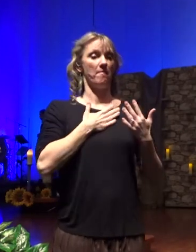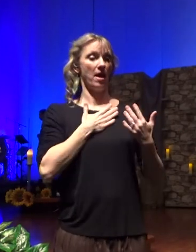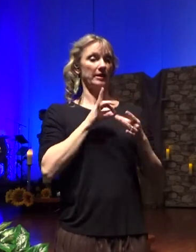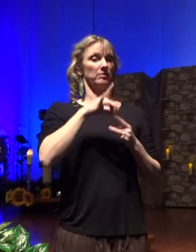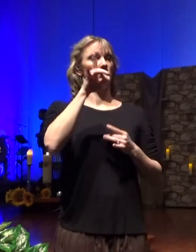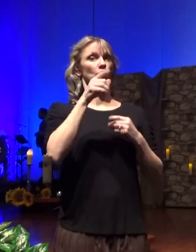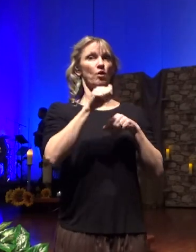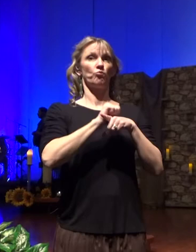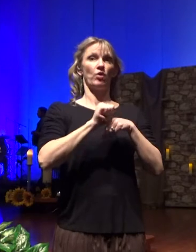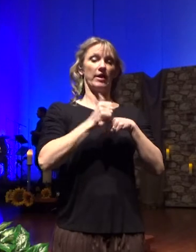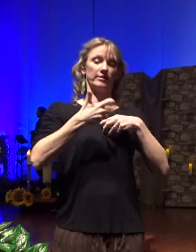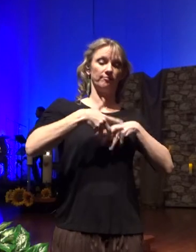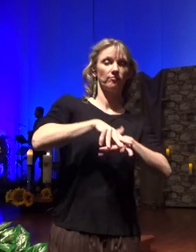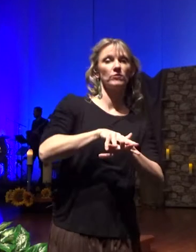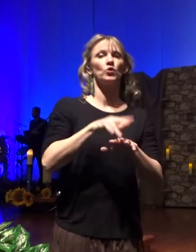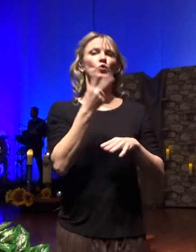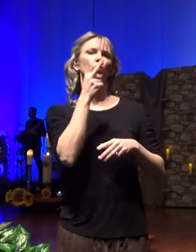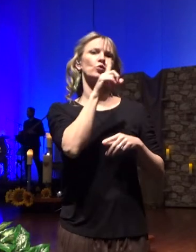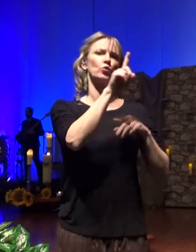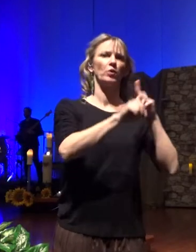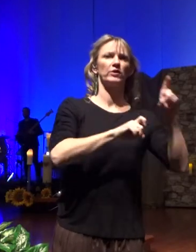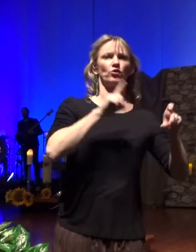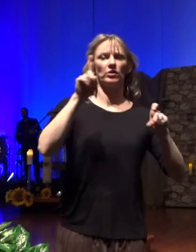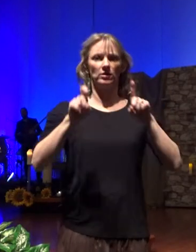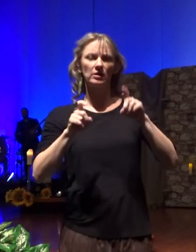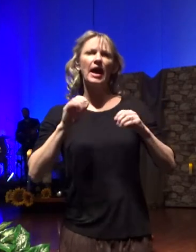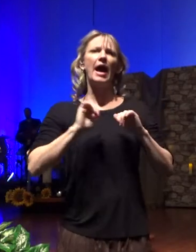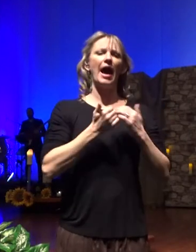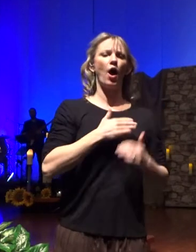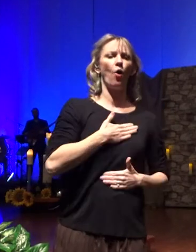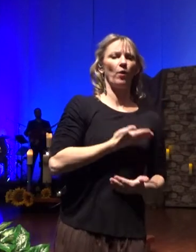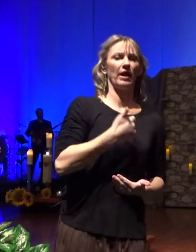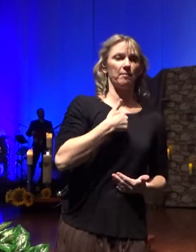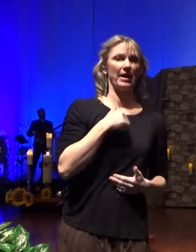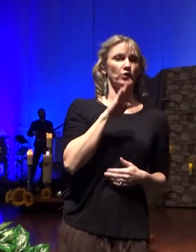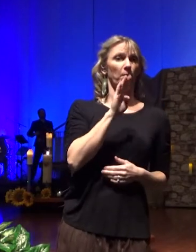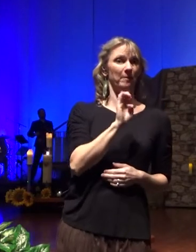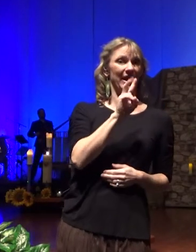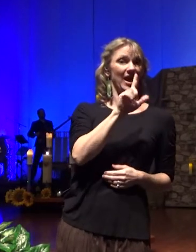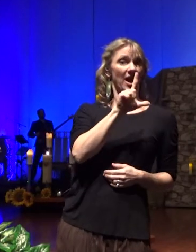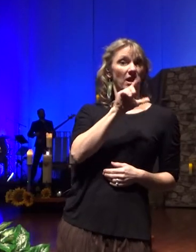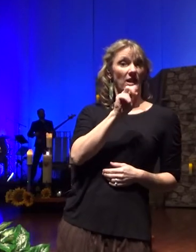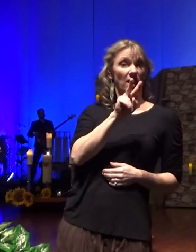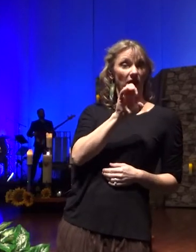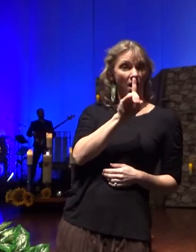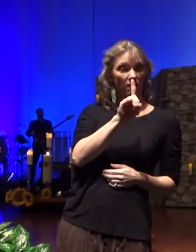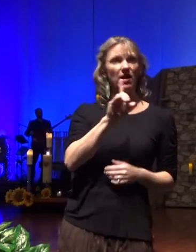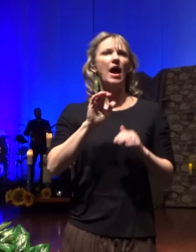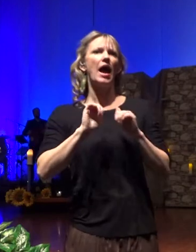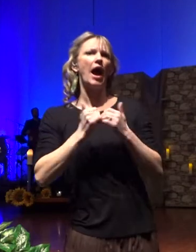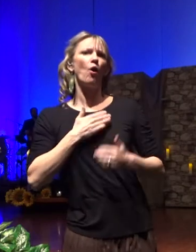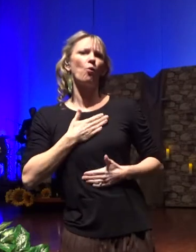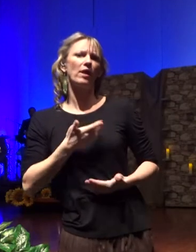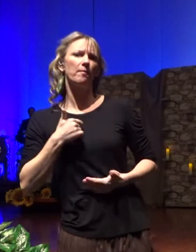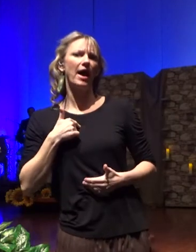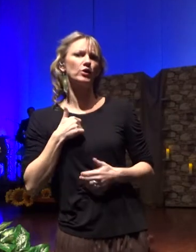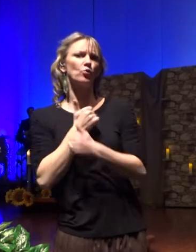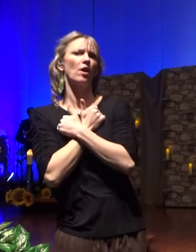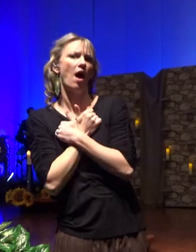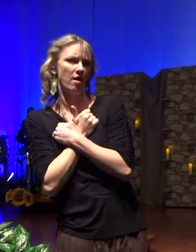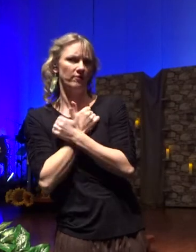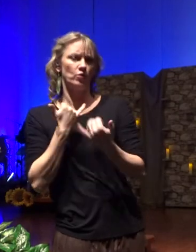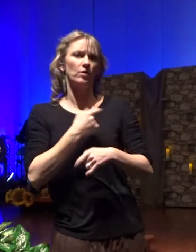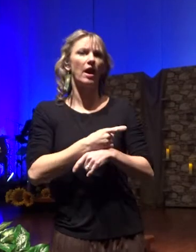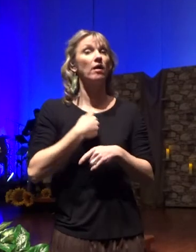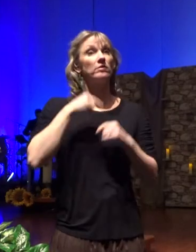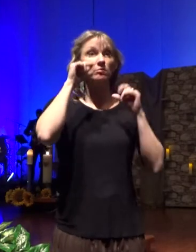integrating into my spiritual practice two questions. How willing am I to be loved today? And how willing am I to love today? And